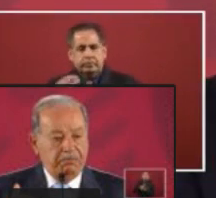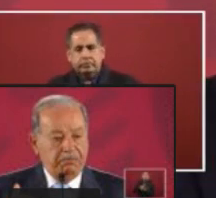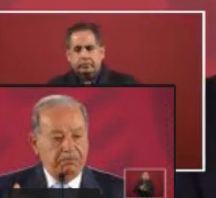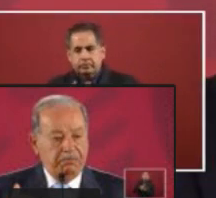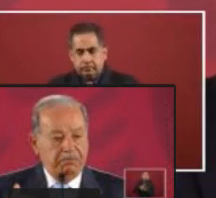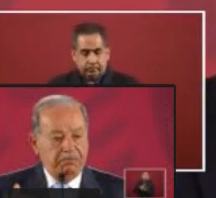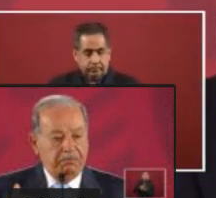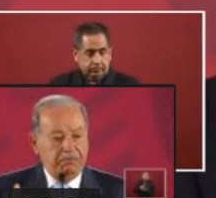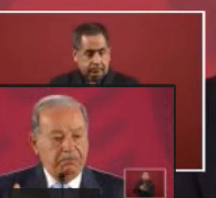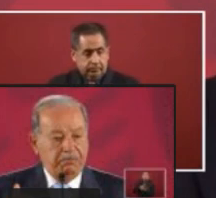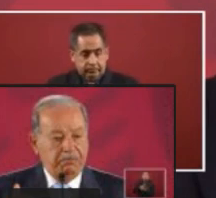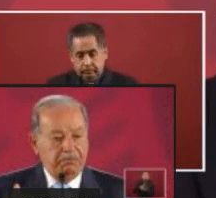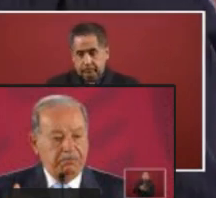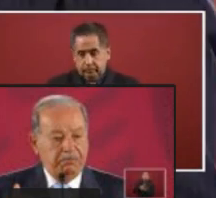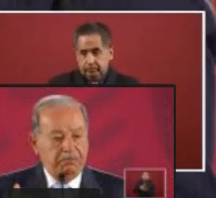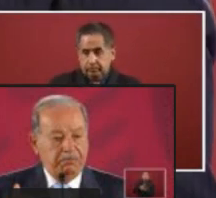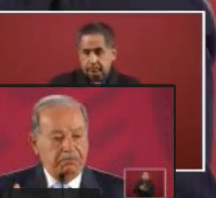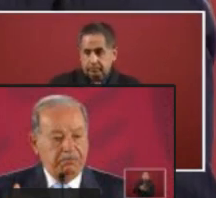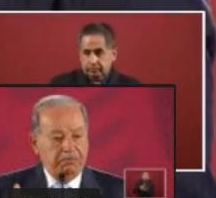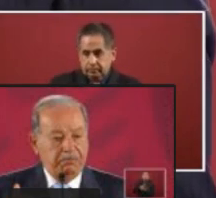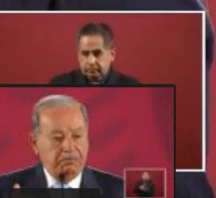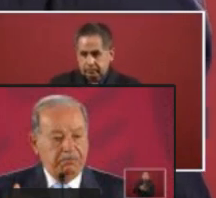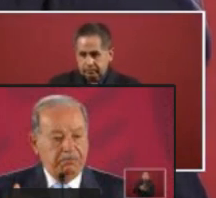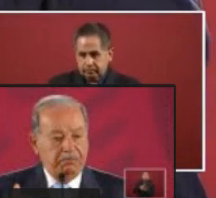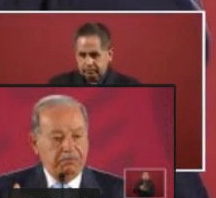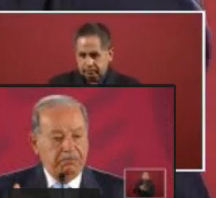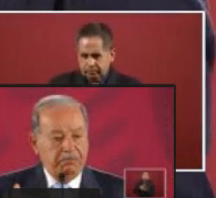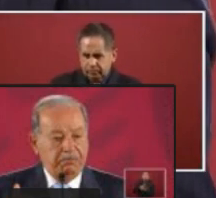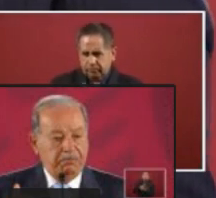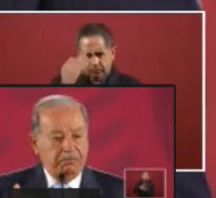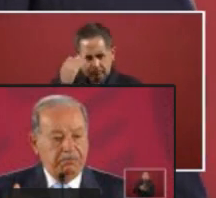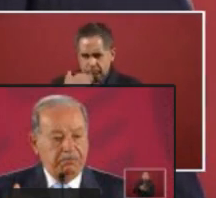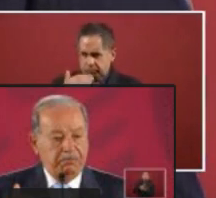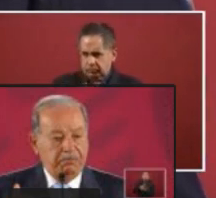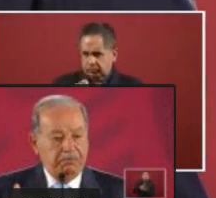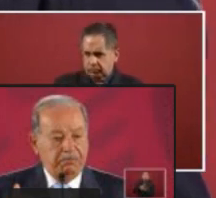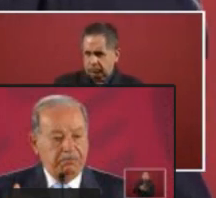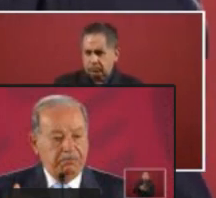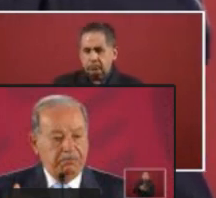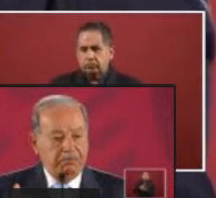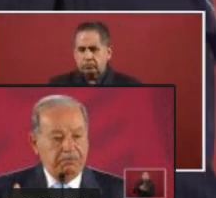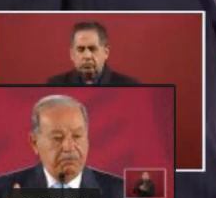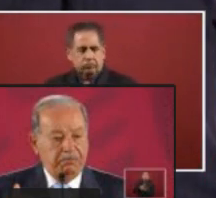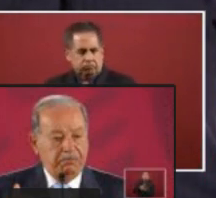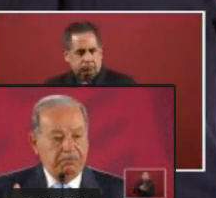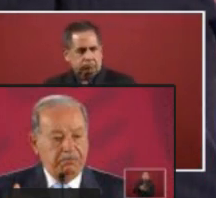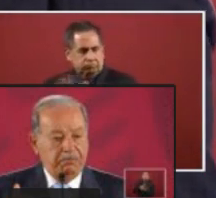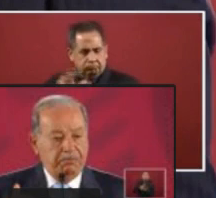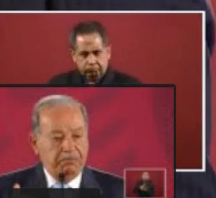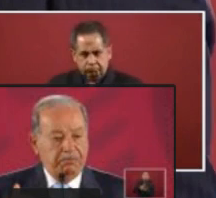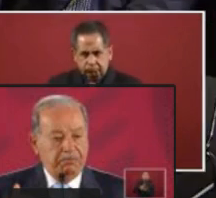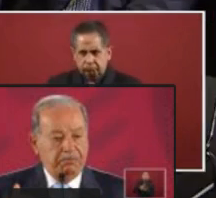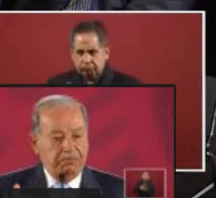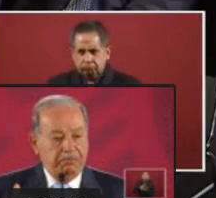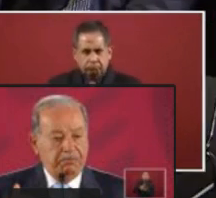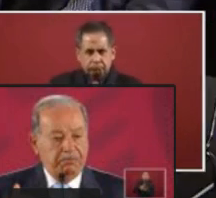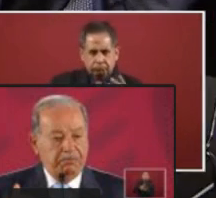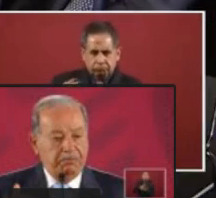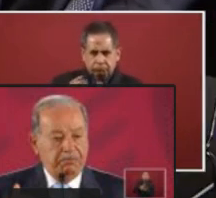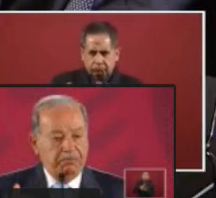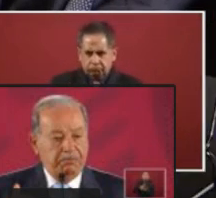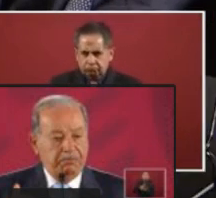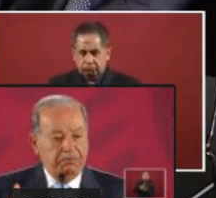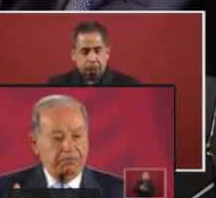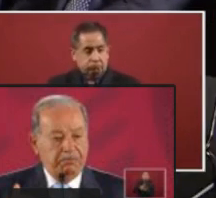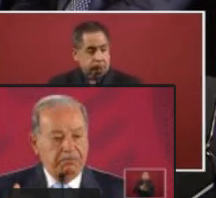47. So how much does it decrease if you amplify the volume and the time? They only amplified